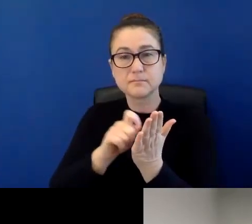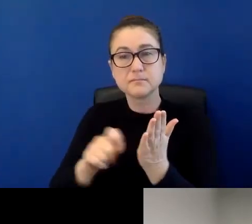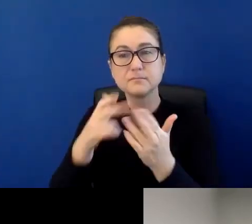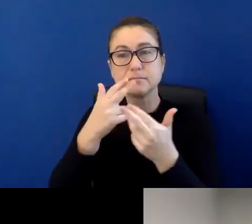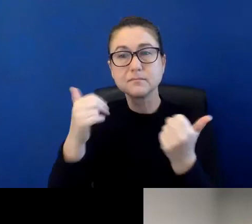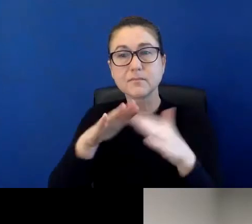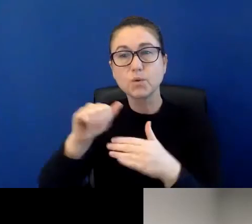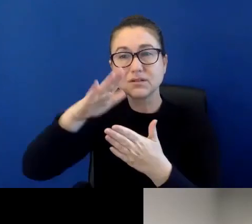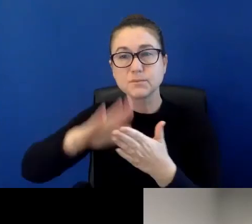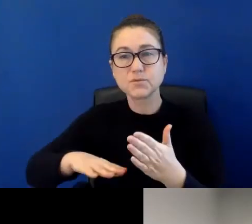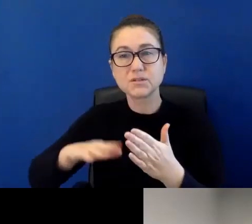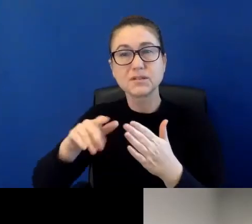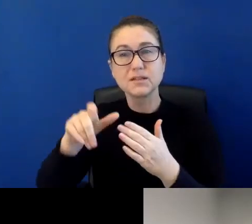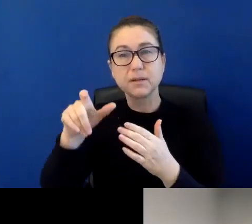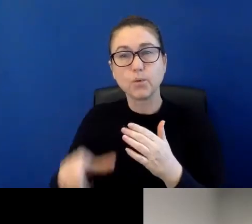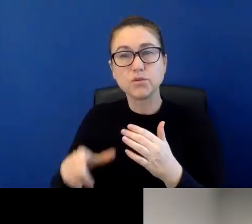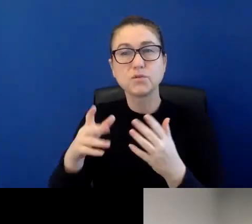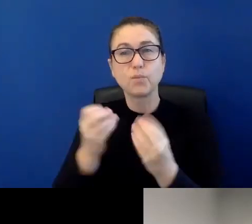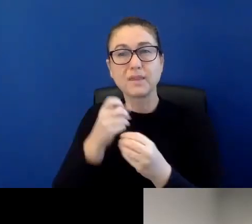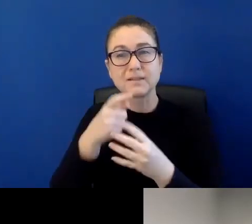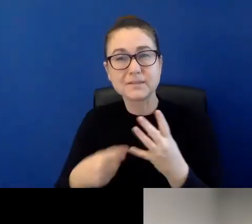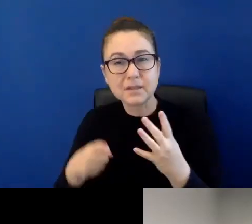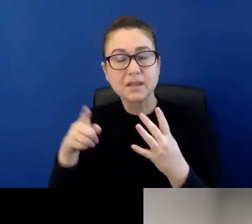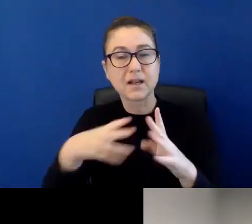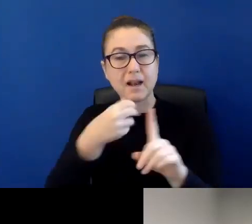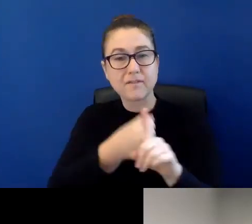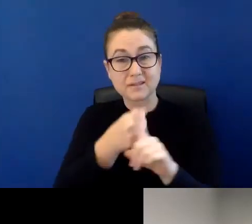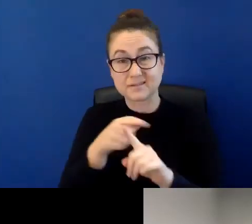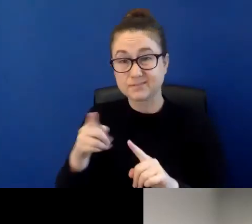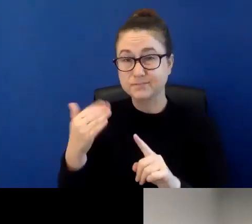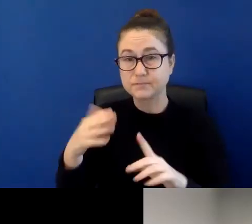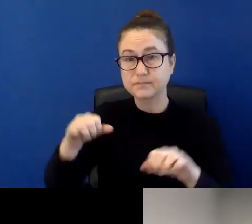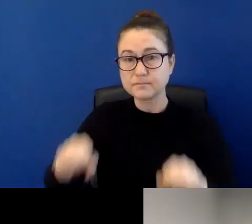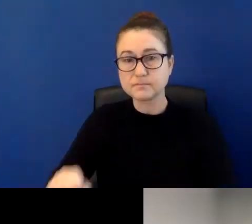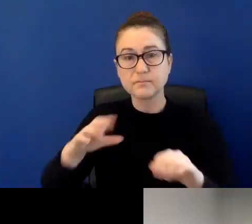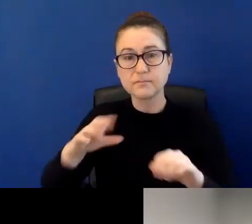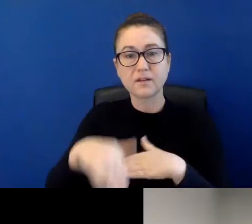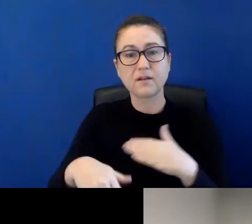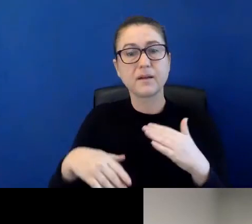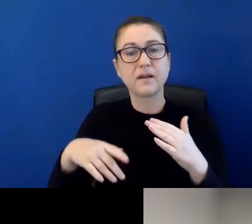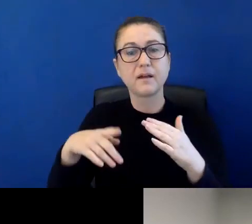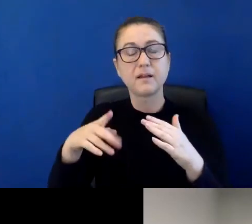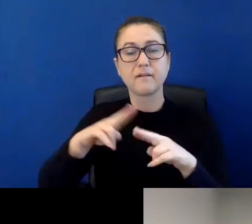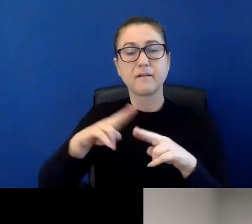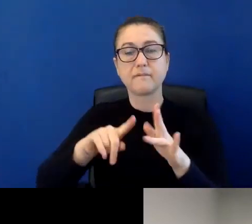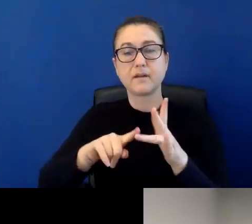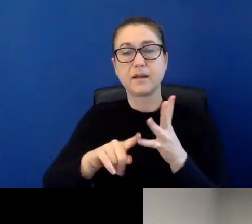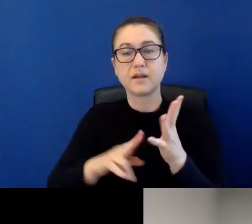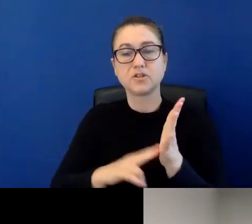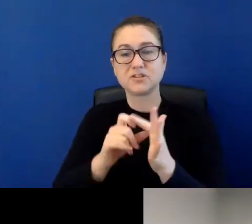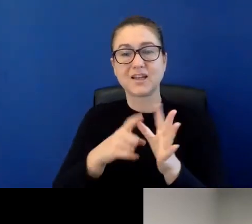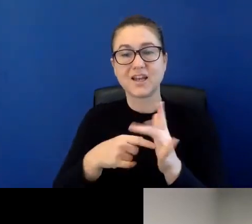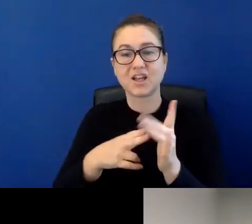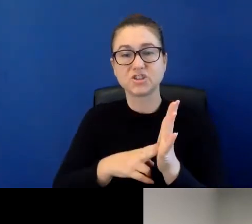disability as an advocate. Emma has recently become the chair of the Attitude Foundation, and for that we congratulate Emma